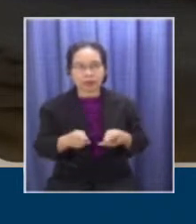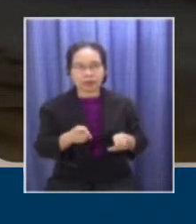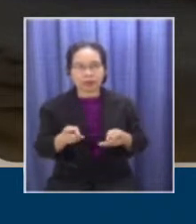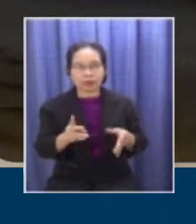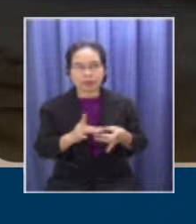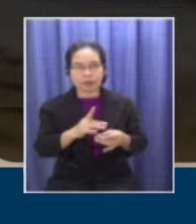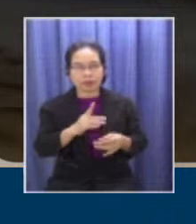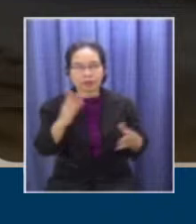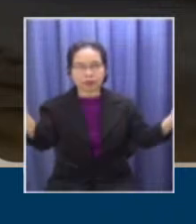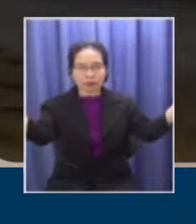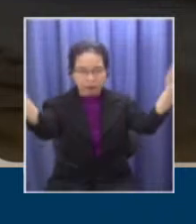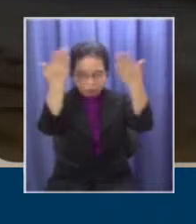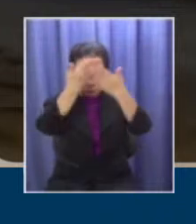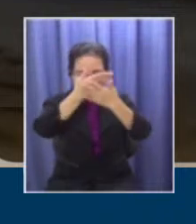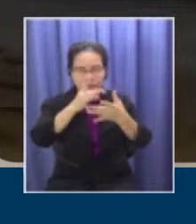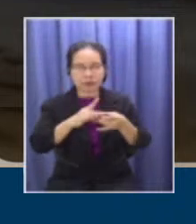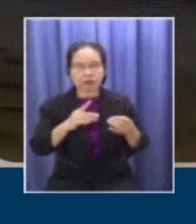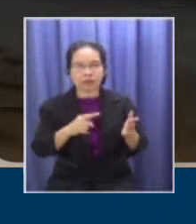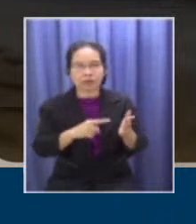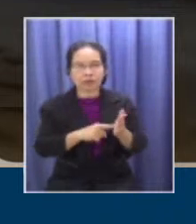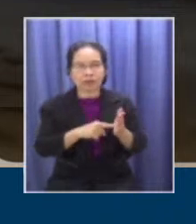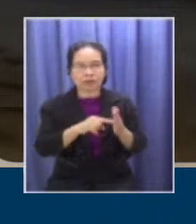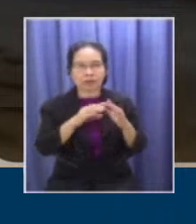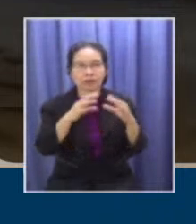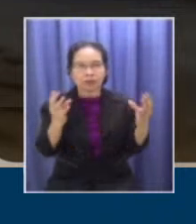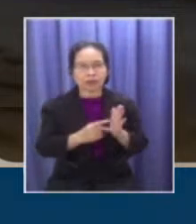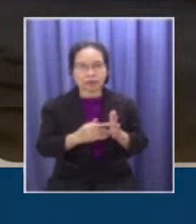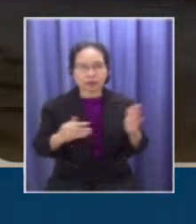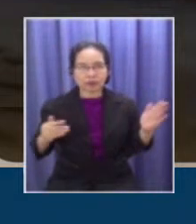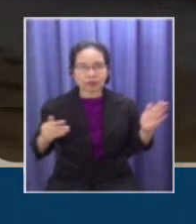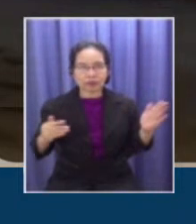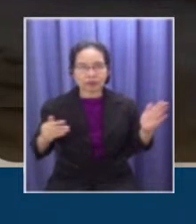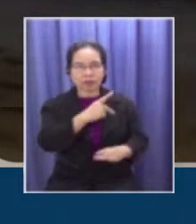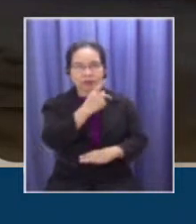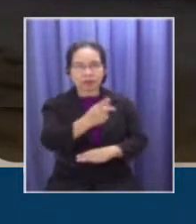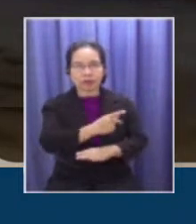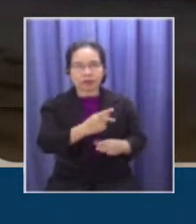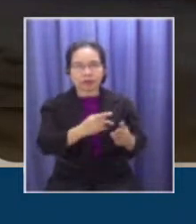ase na yɛn nsa a yɛtuo no anya honam ne mogya.